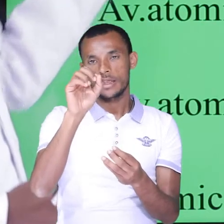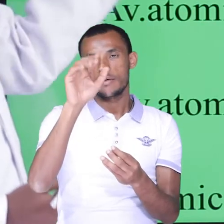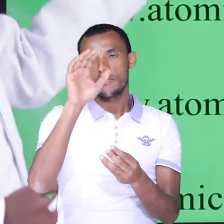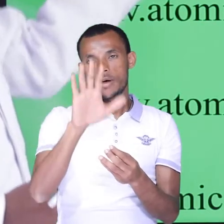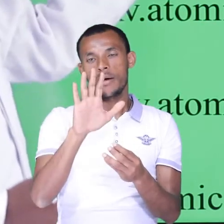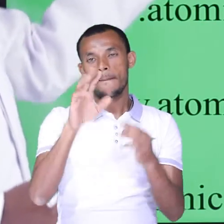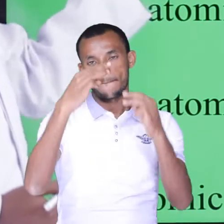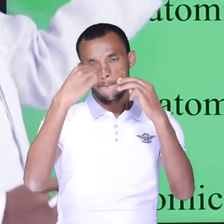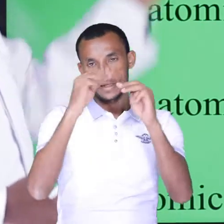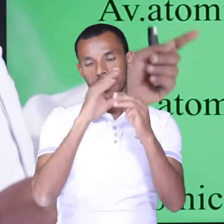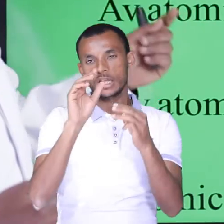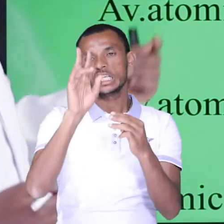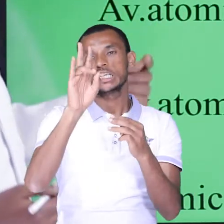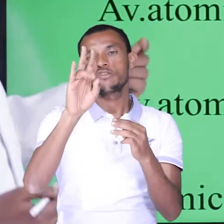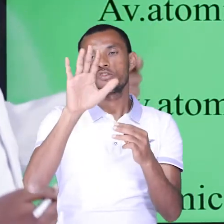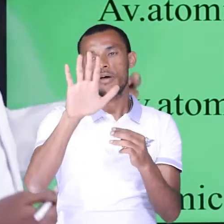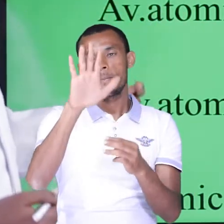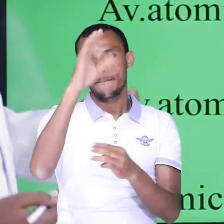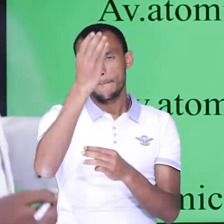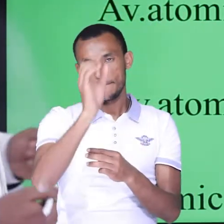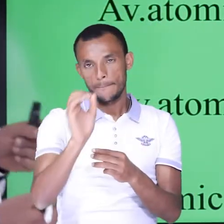its mass and 75%.